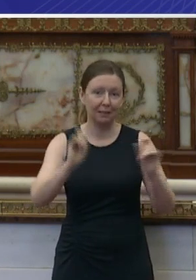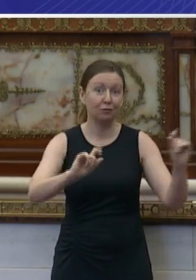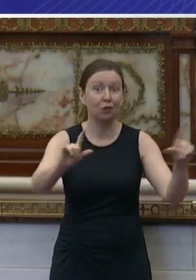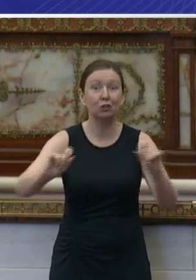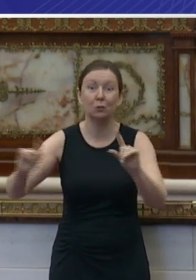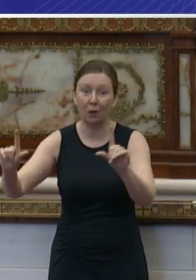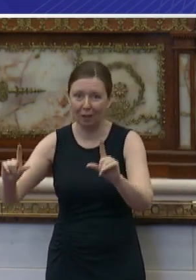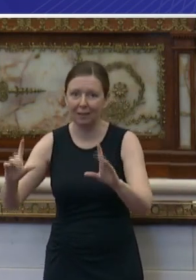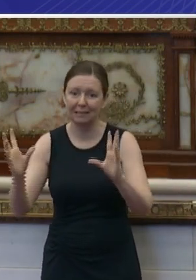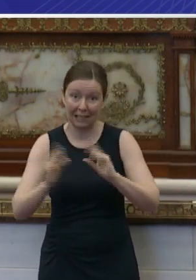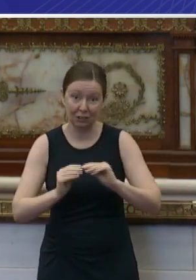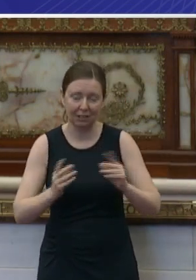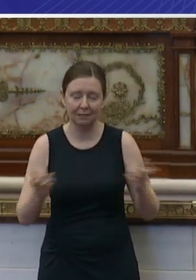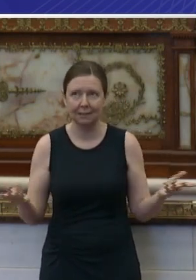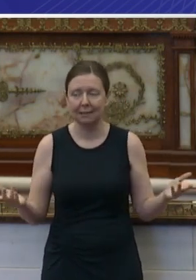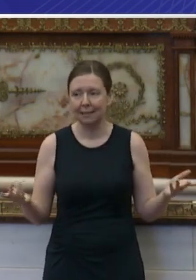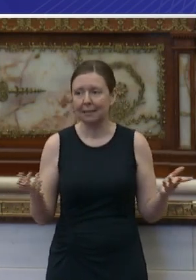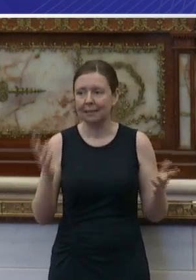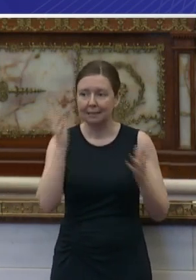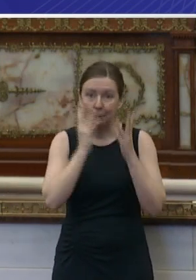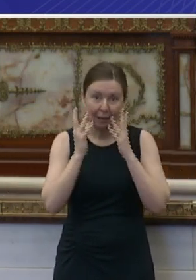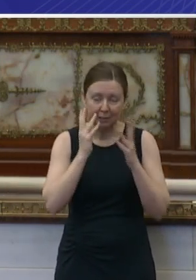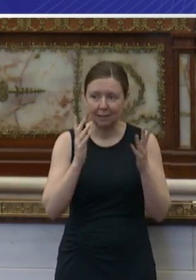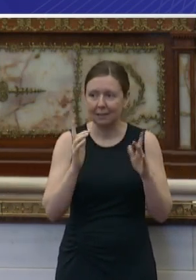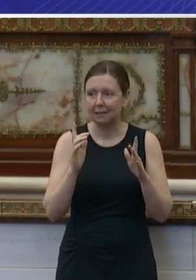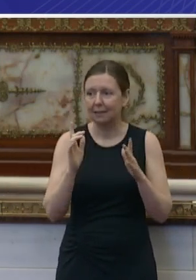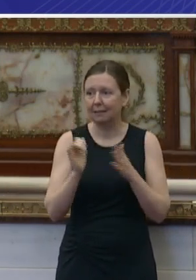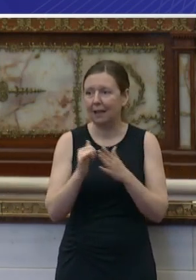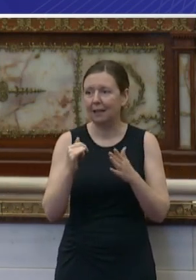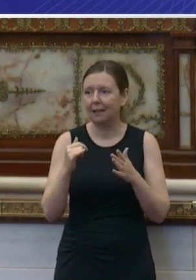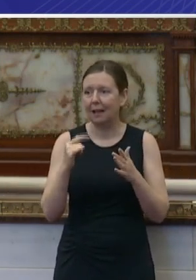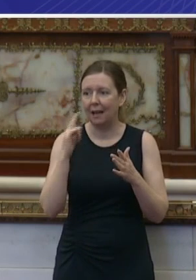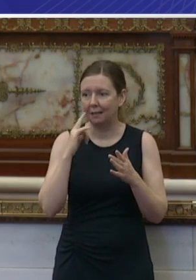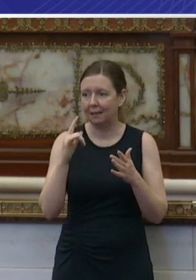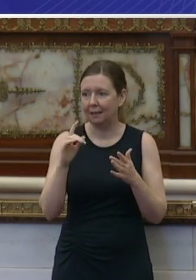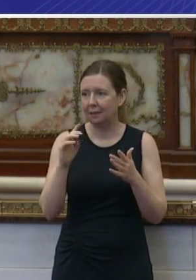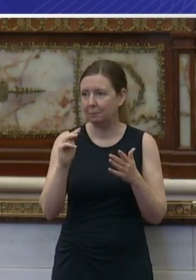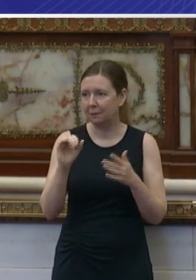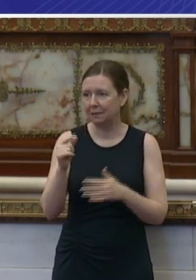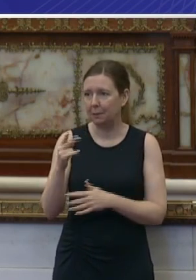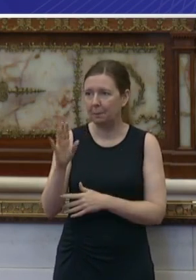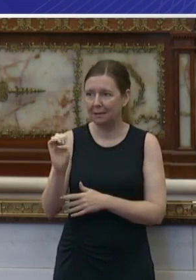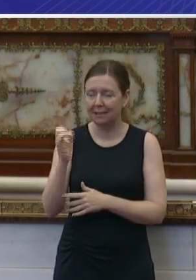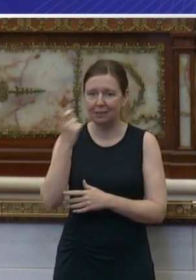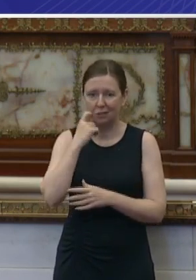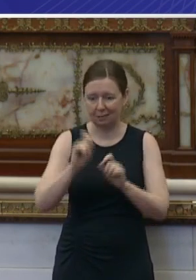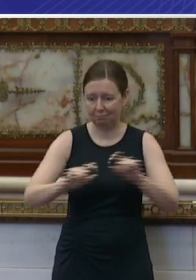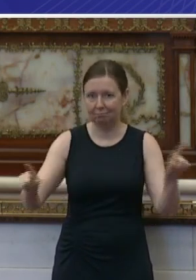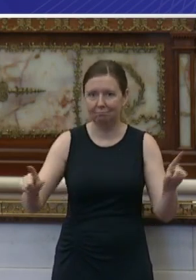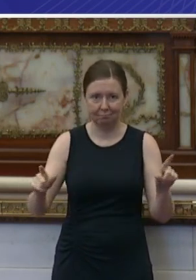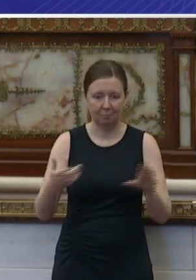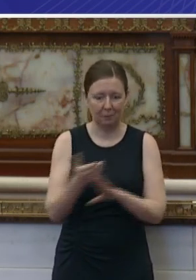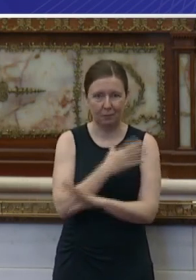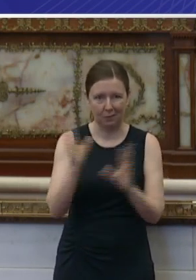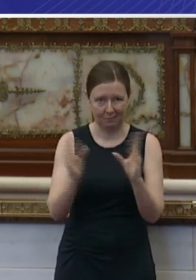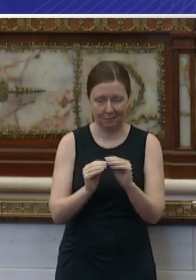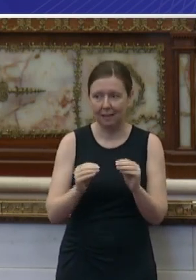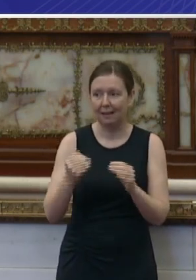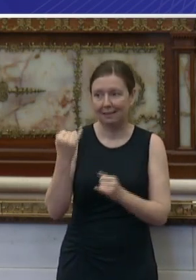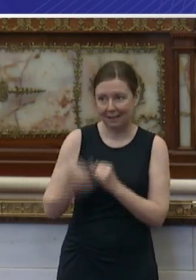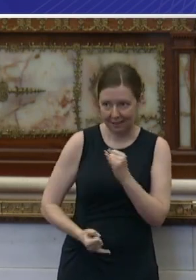virtual session, there's been various amendments that have been floated. I think Ms. Aponte just sent earlier prior to this council session the